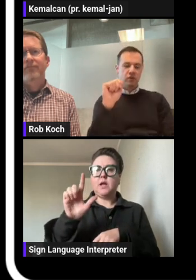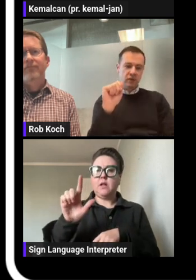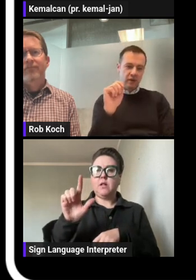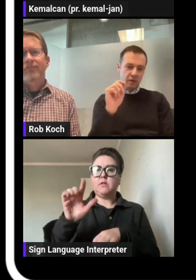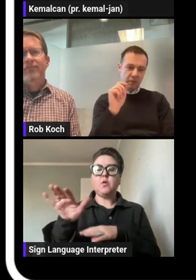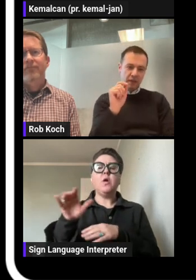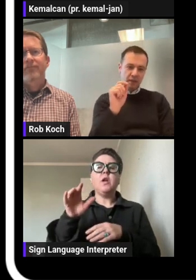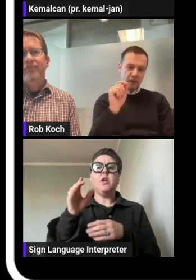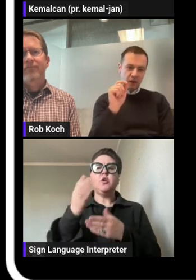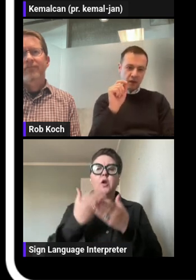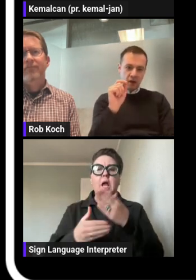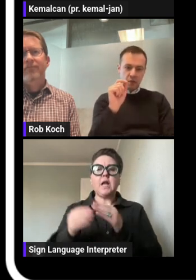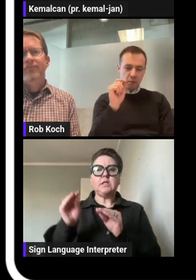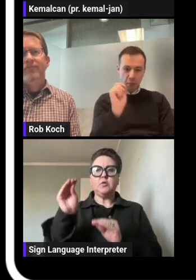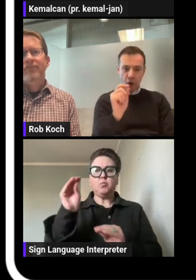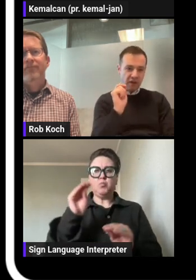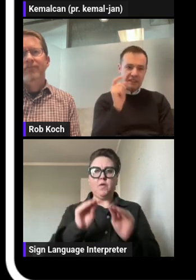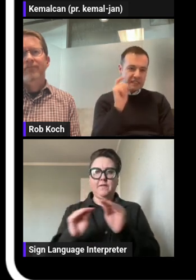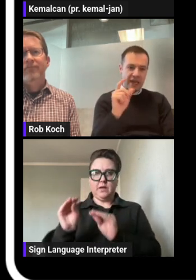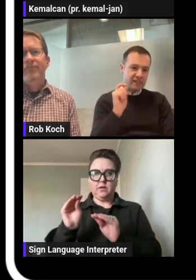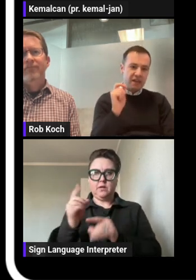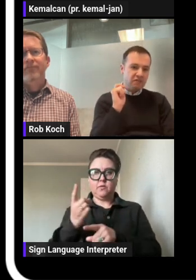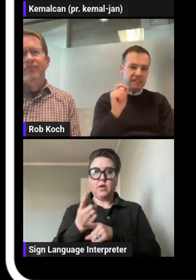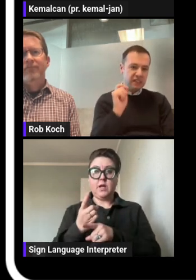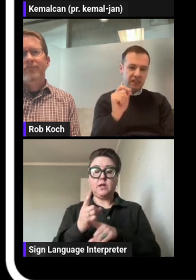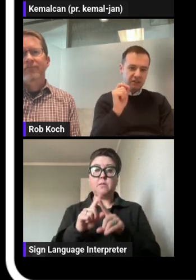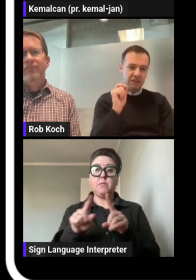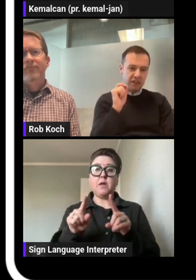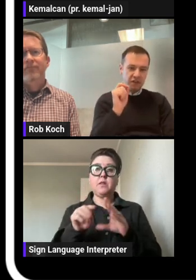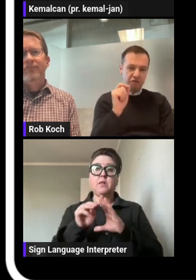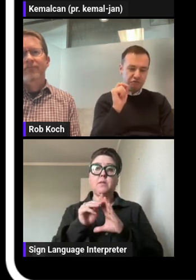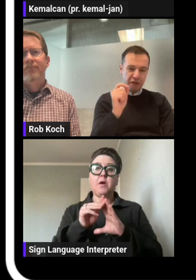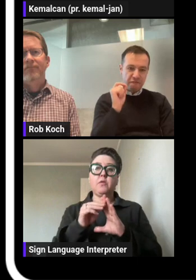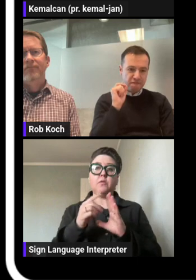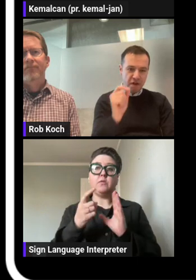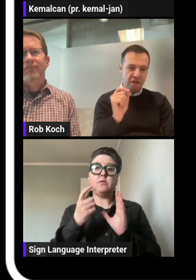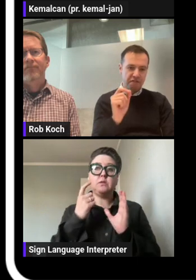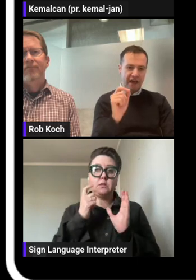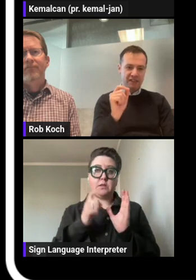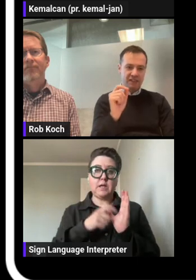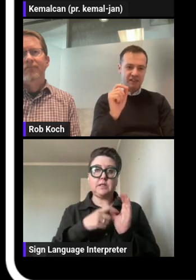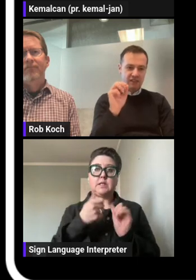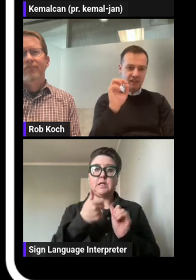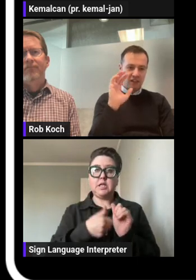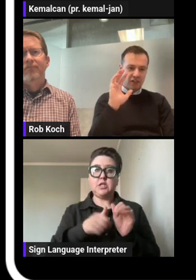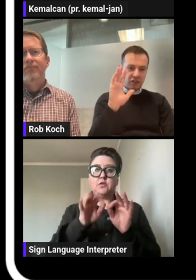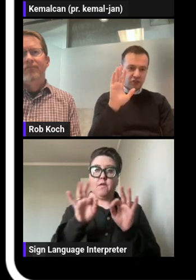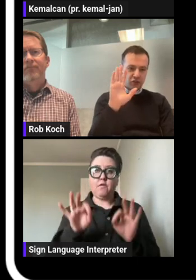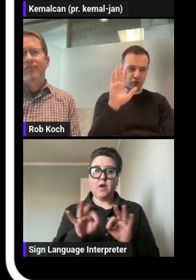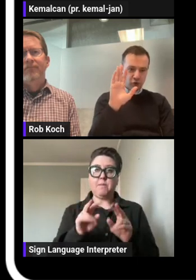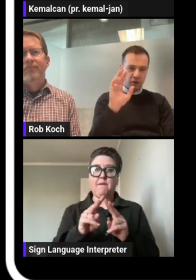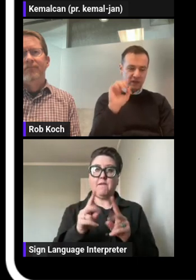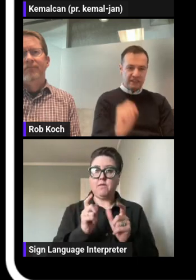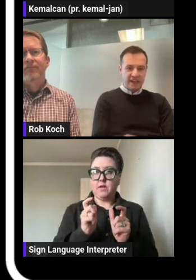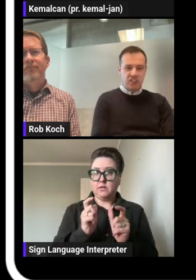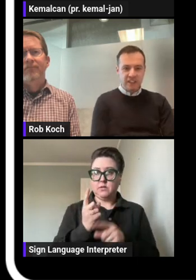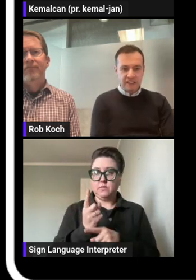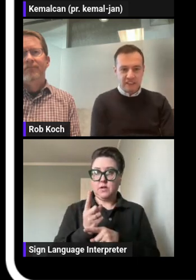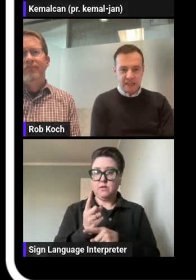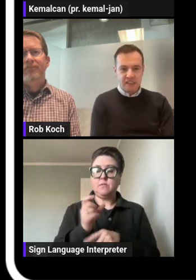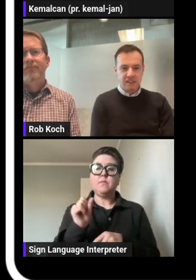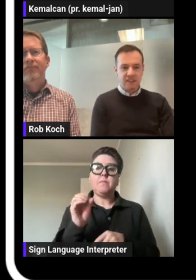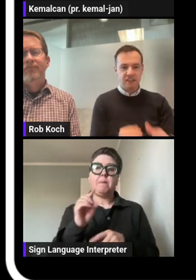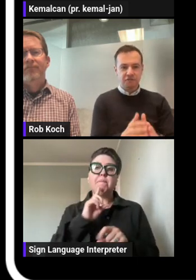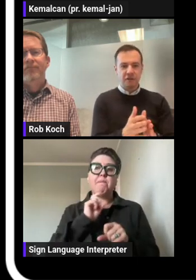moves, but model detects every single frame very fast. Mm-hmm. So it